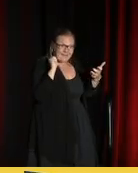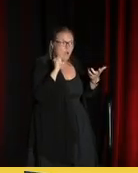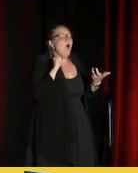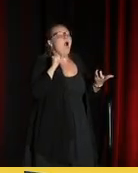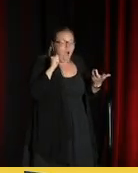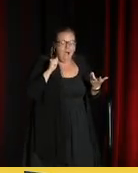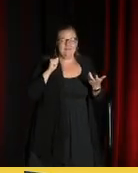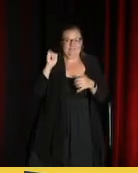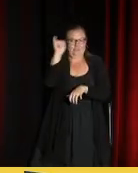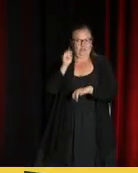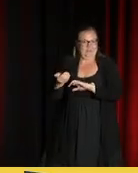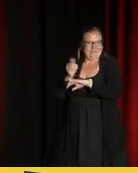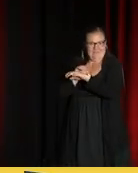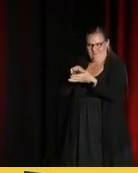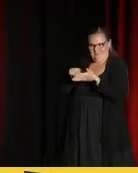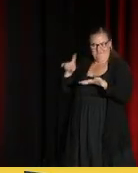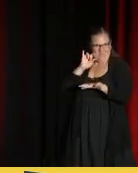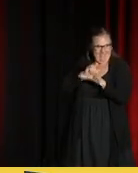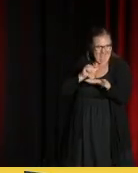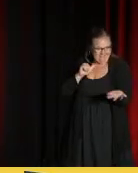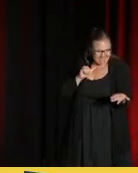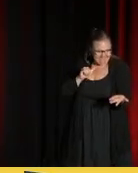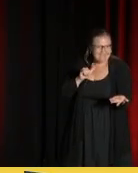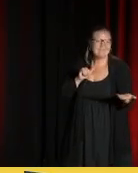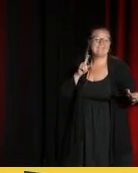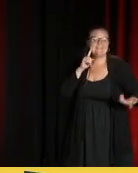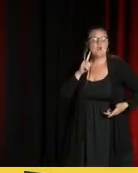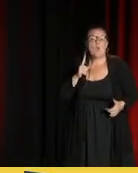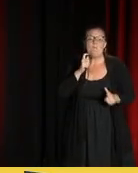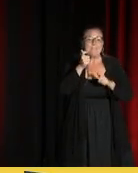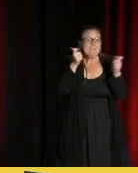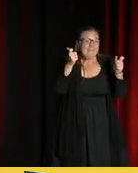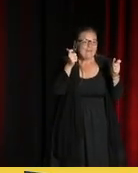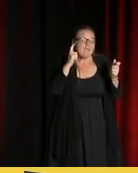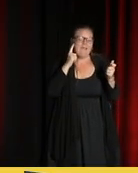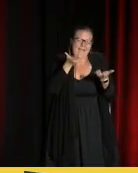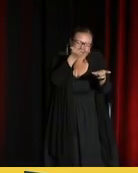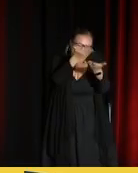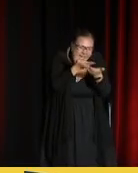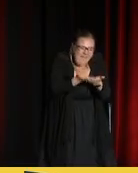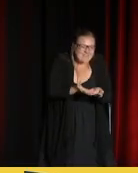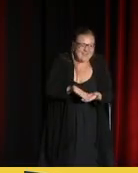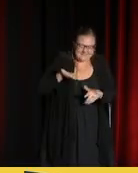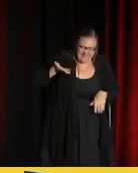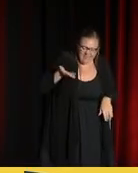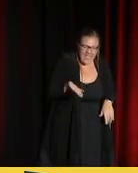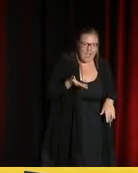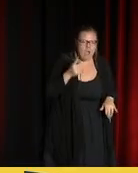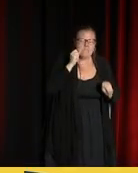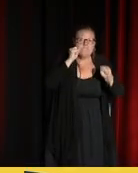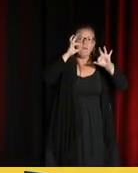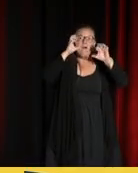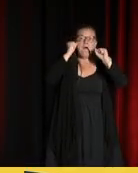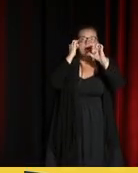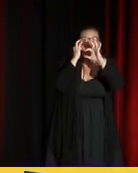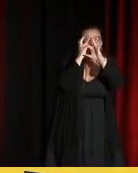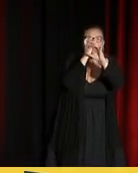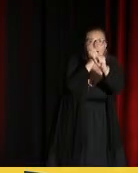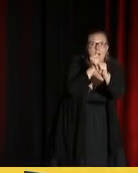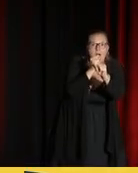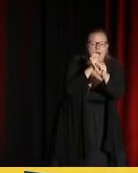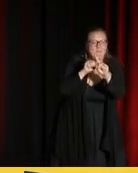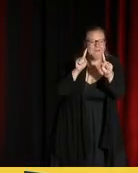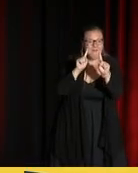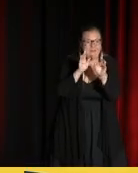half of that, yeah. The big thing about this is it's evidence-based, it's wonder-driven, it's